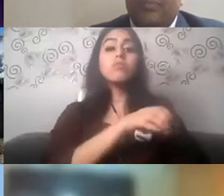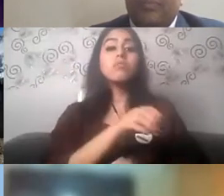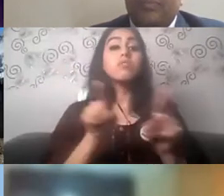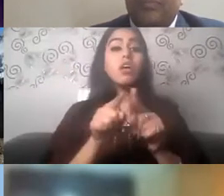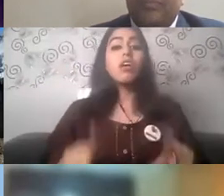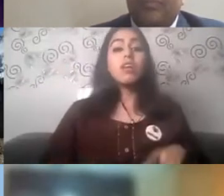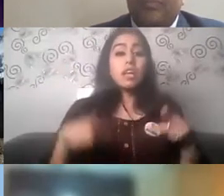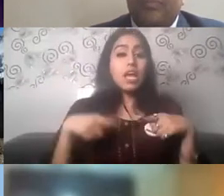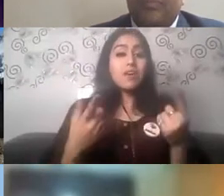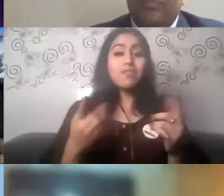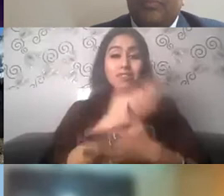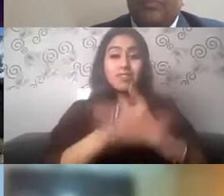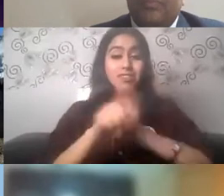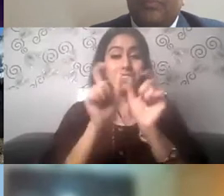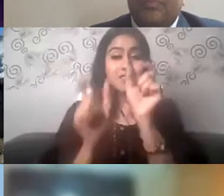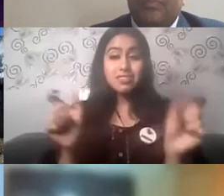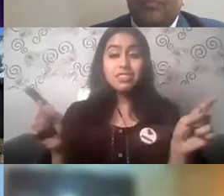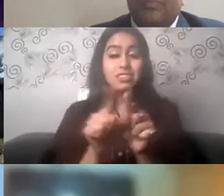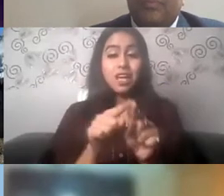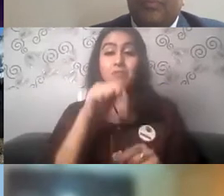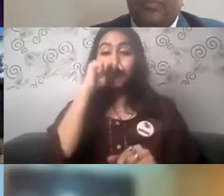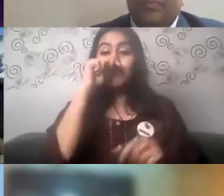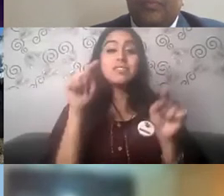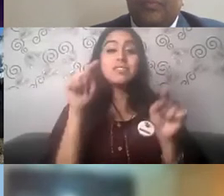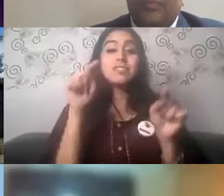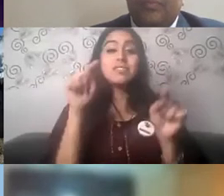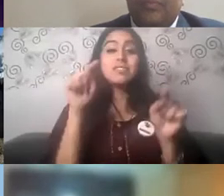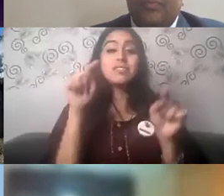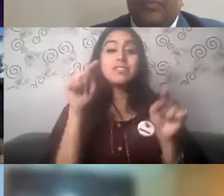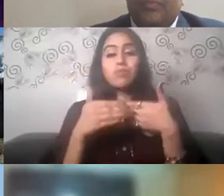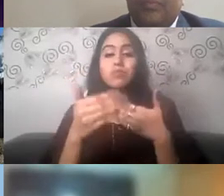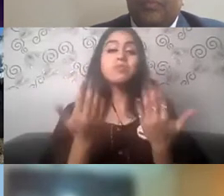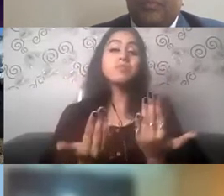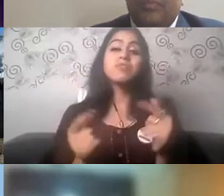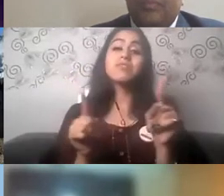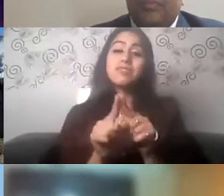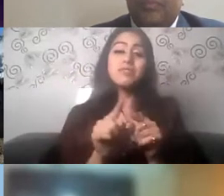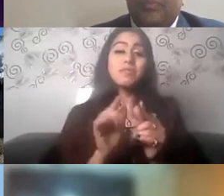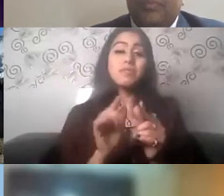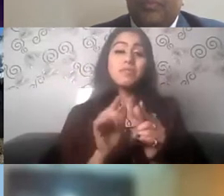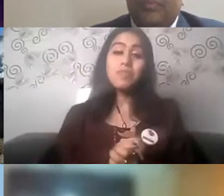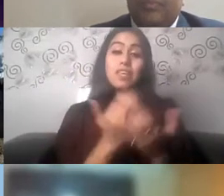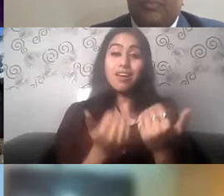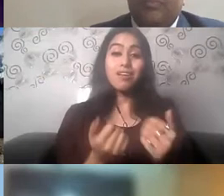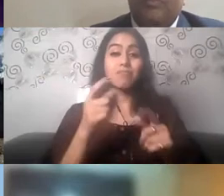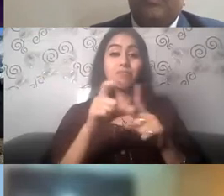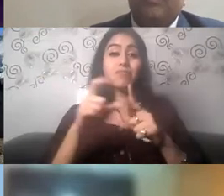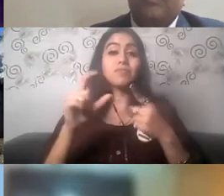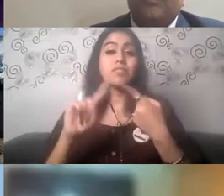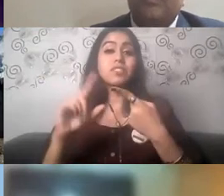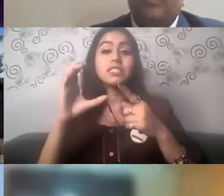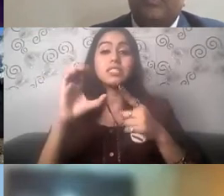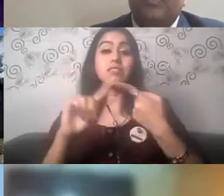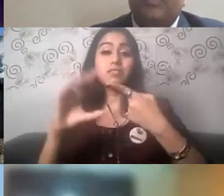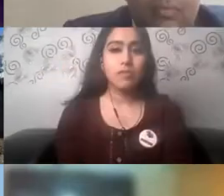their life with dignity and respect, as Mr. Dr. Agarwal just mentioned. Now we